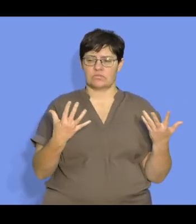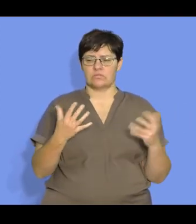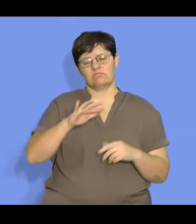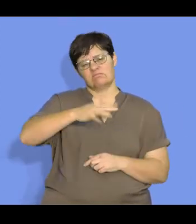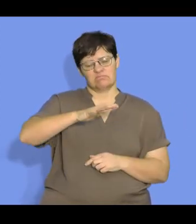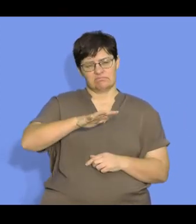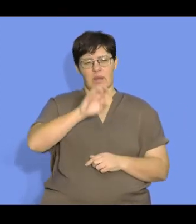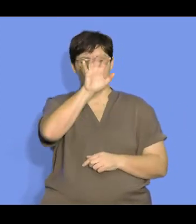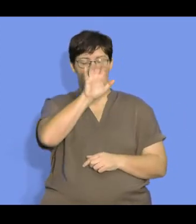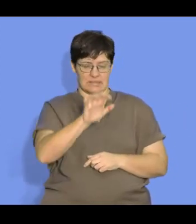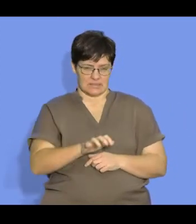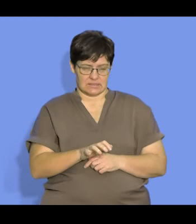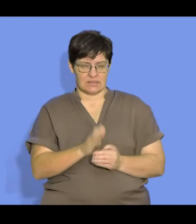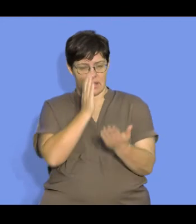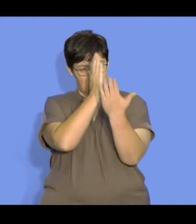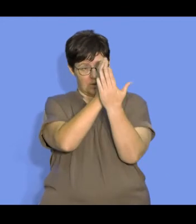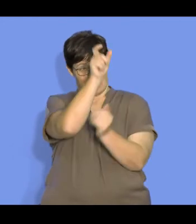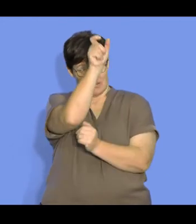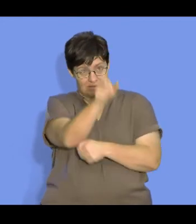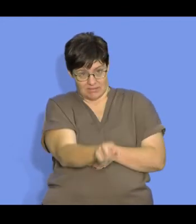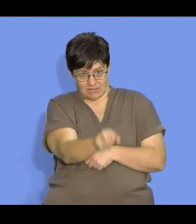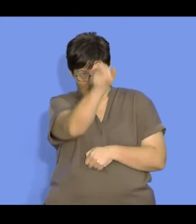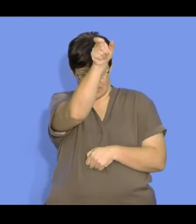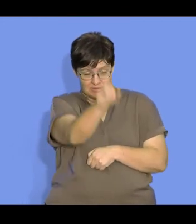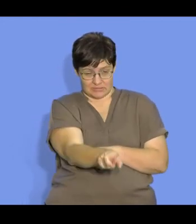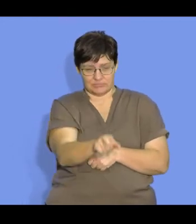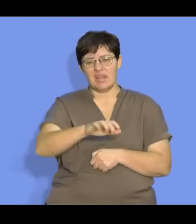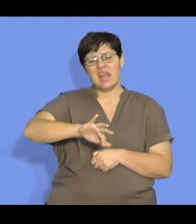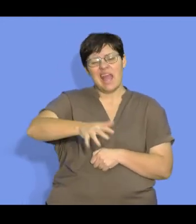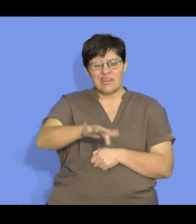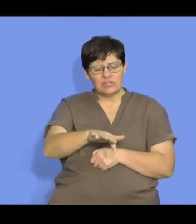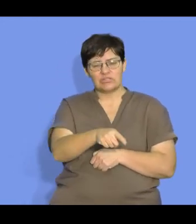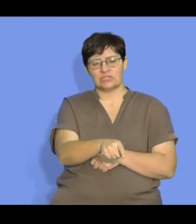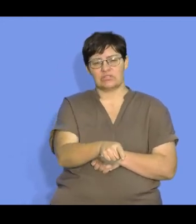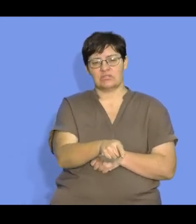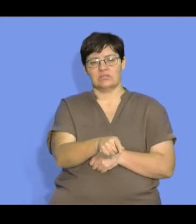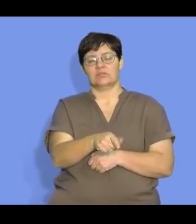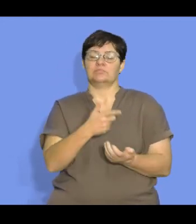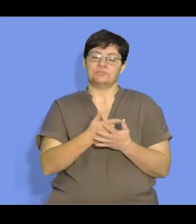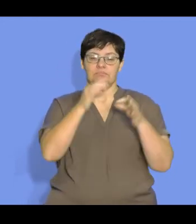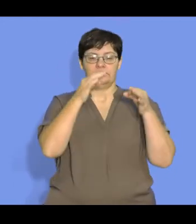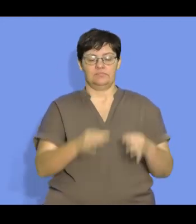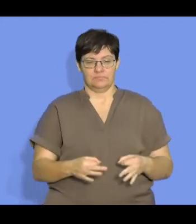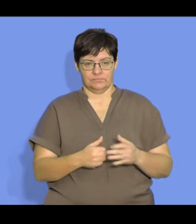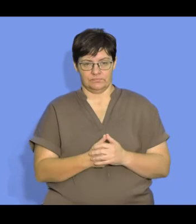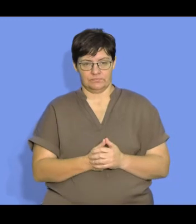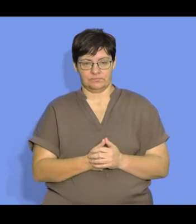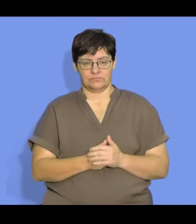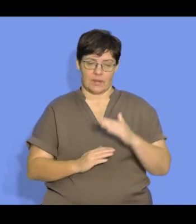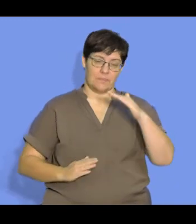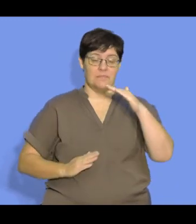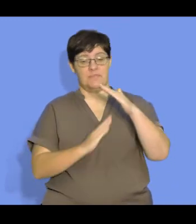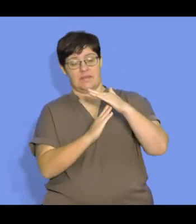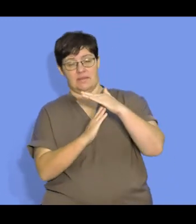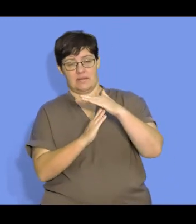on average, our particles lie in that segment. On average, that is also going to determine the